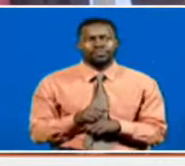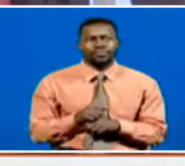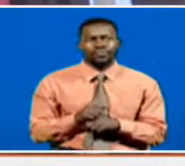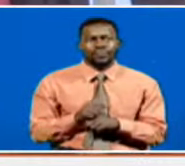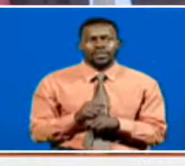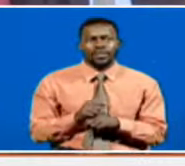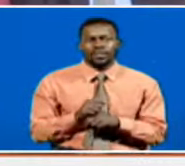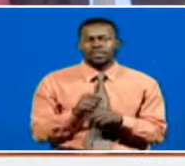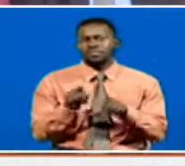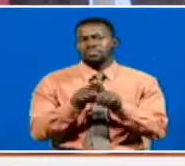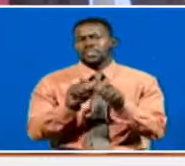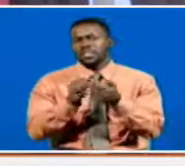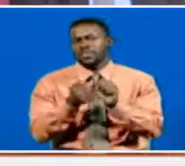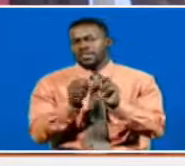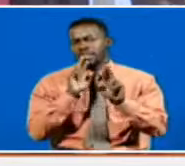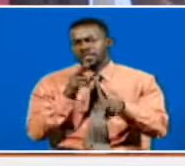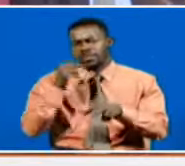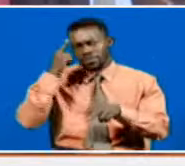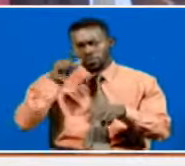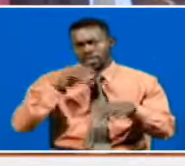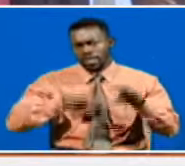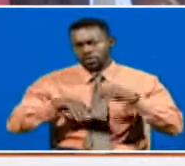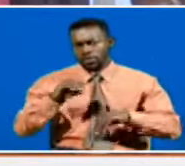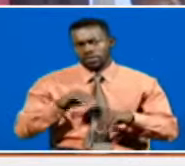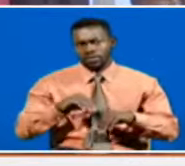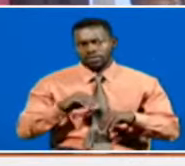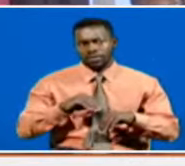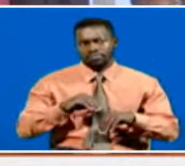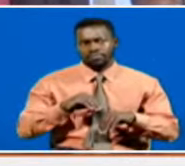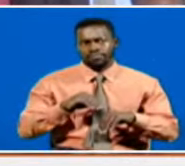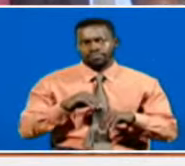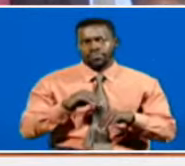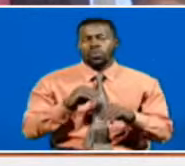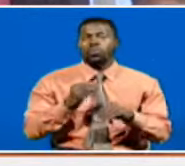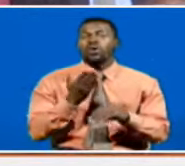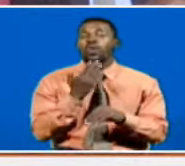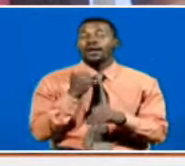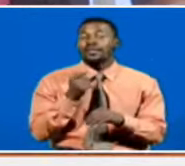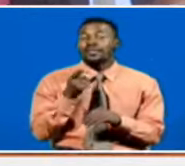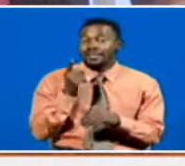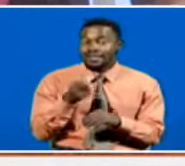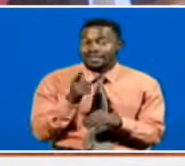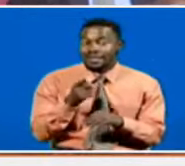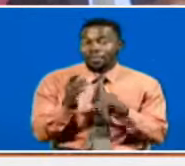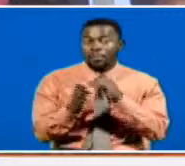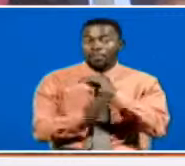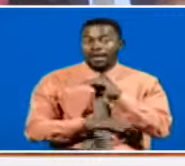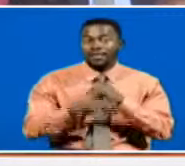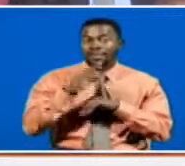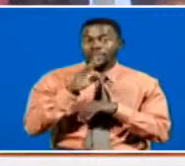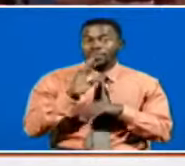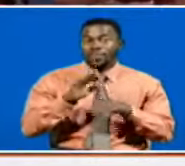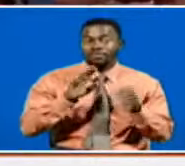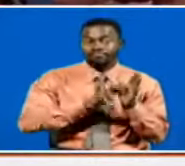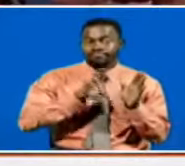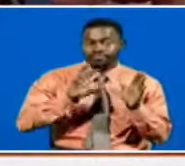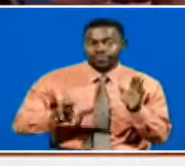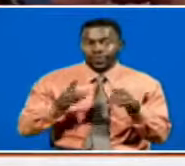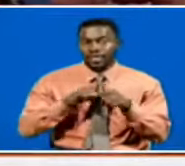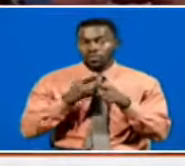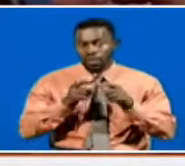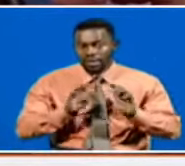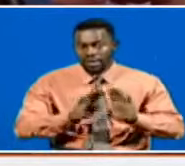the results of last general elections. So if you want this to be removed, I will lay him to rest. And